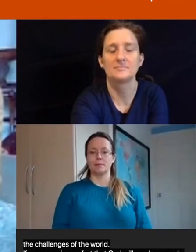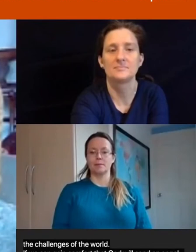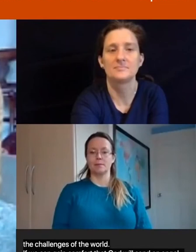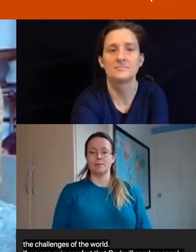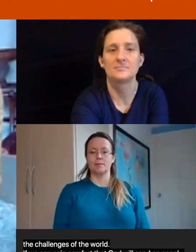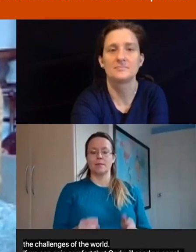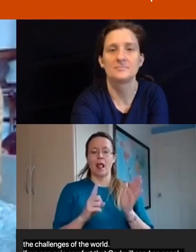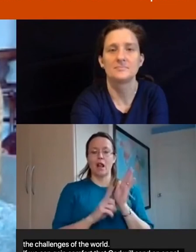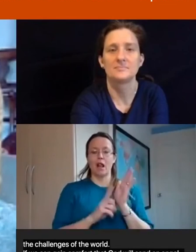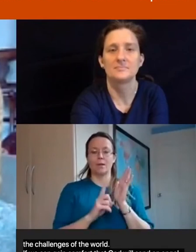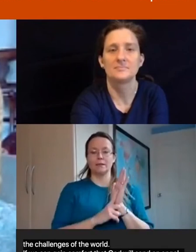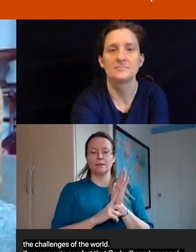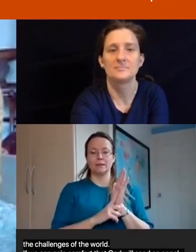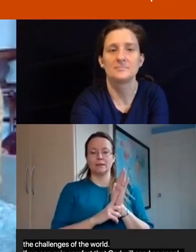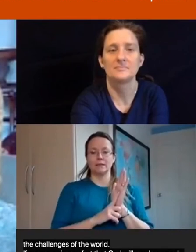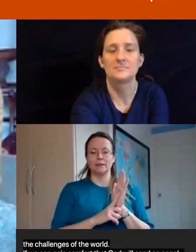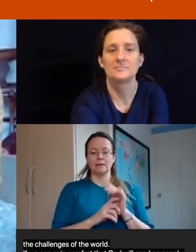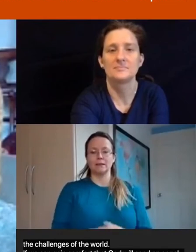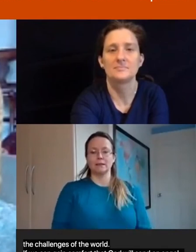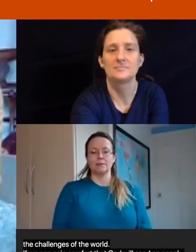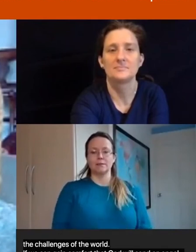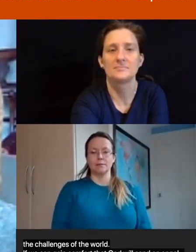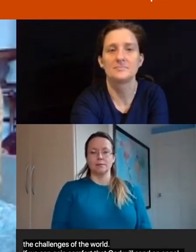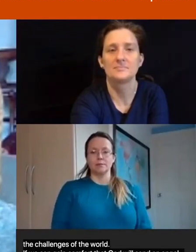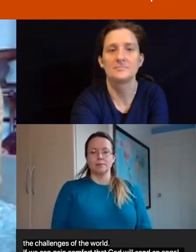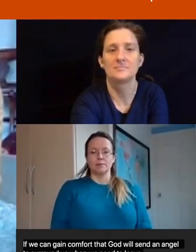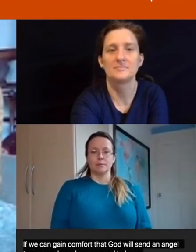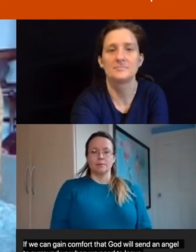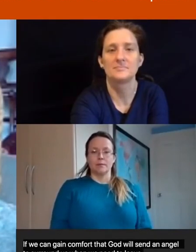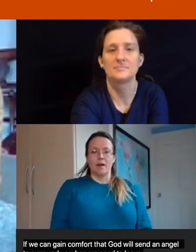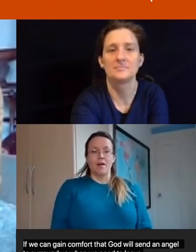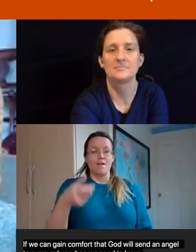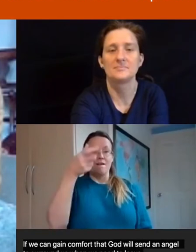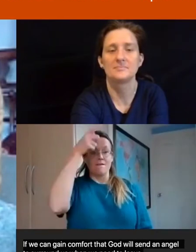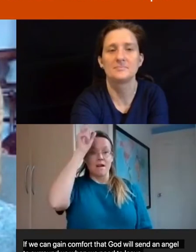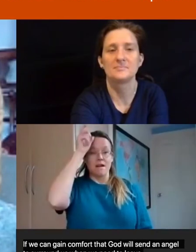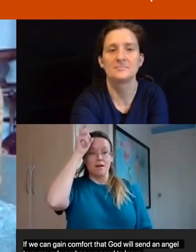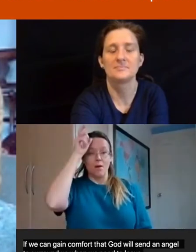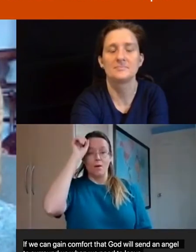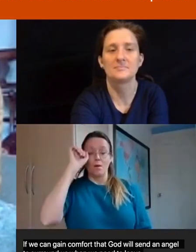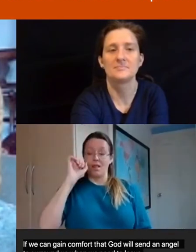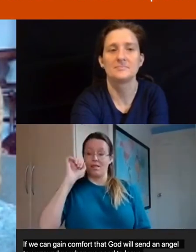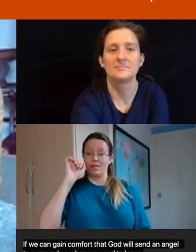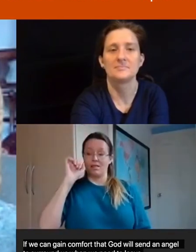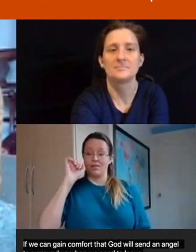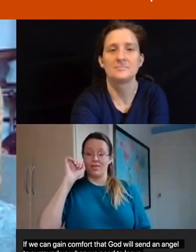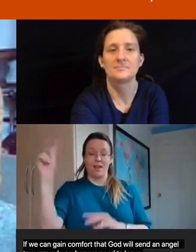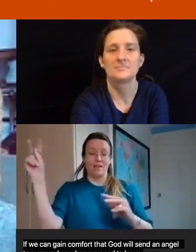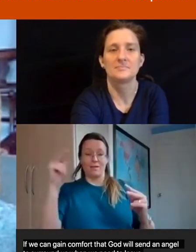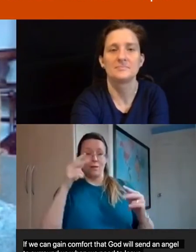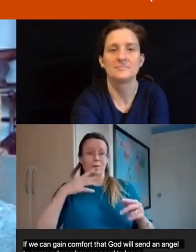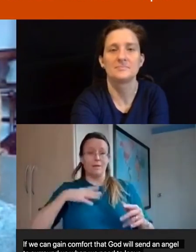Lois, a statement. I'd like the destructive pharaohs to change their way of seeing the world,